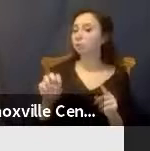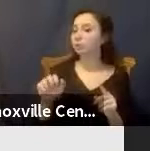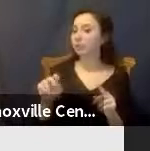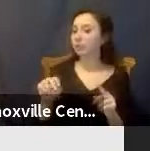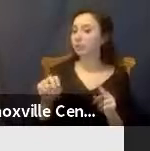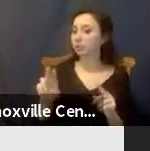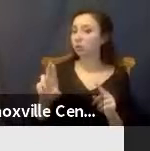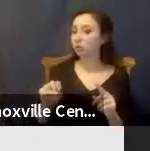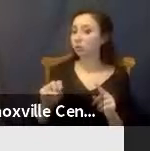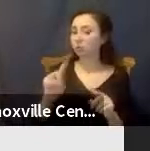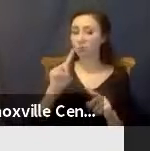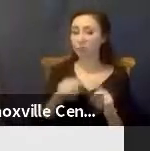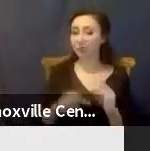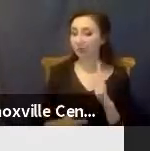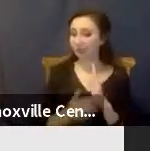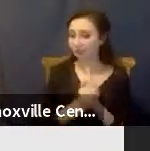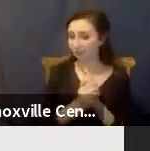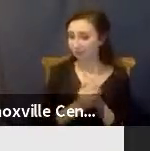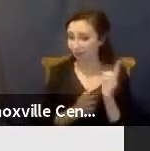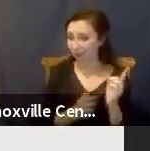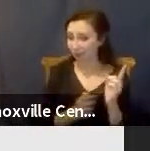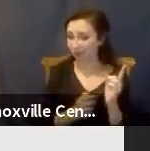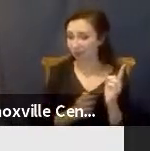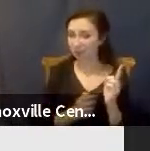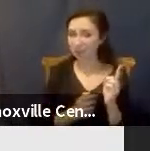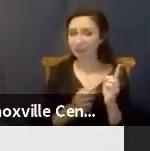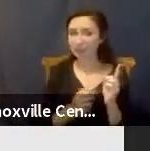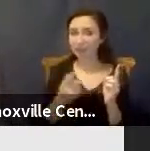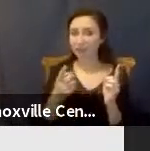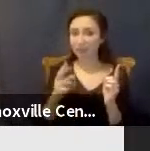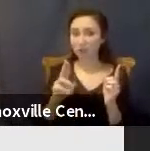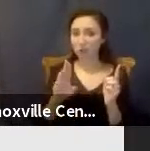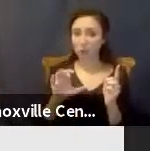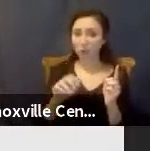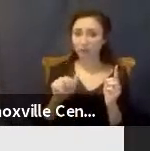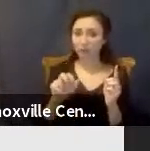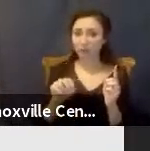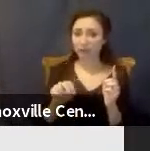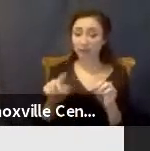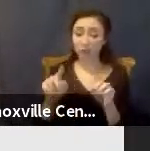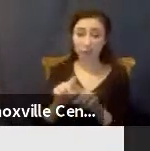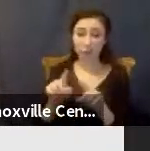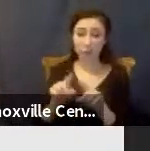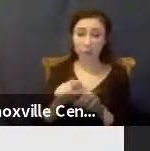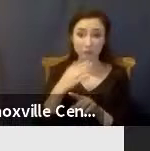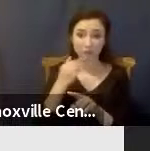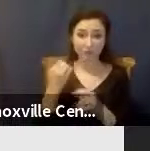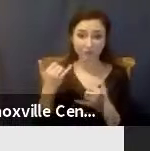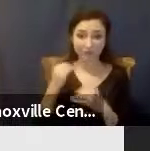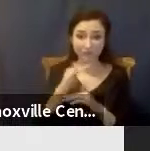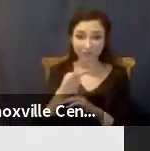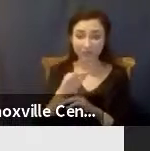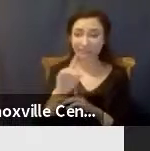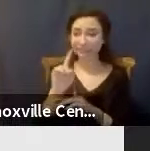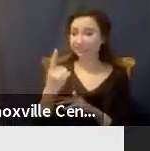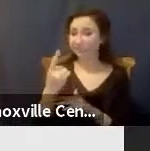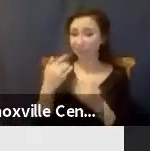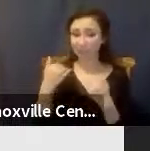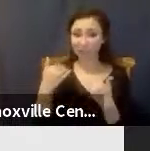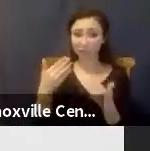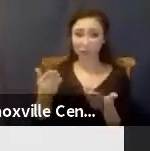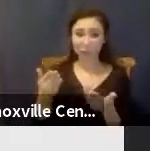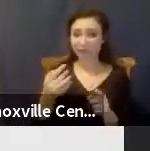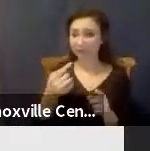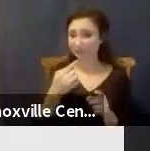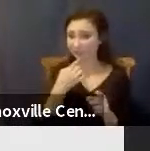can amend this, and Dr. Buchanan as well, just would it be better tonight to just go ahead and